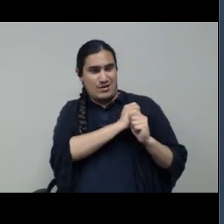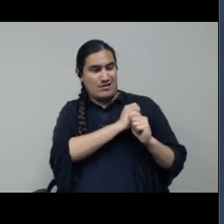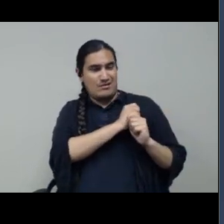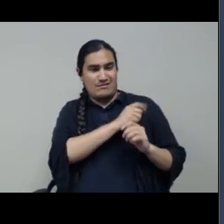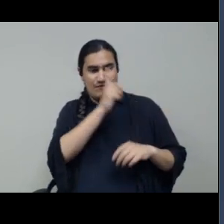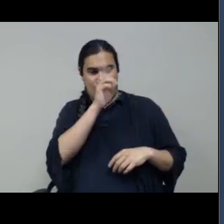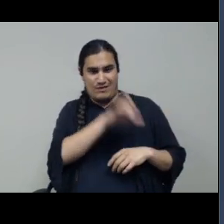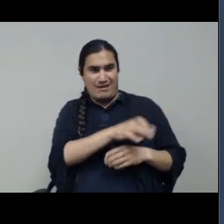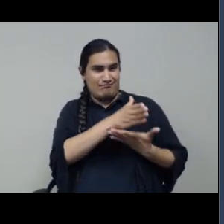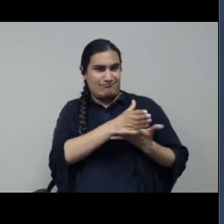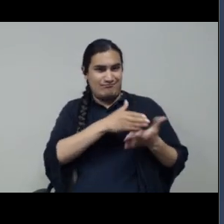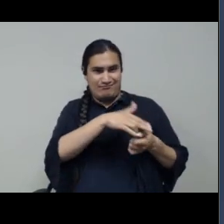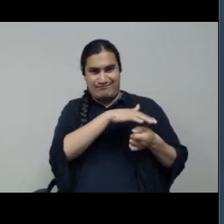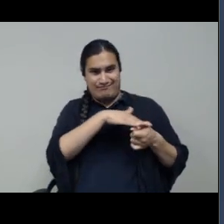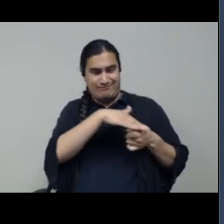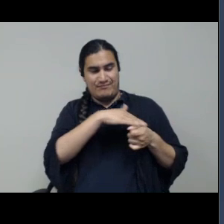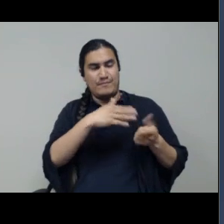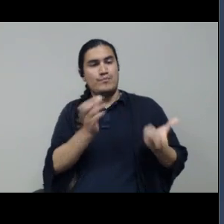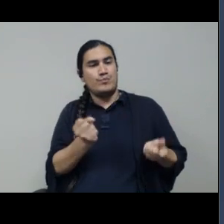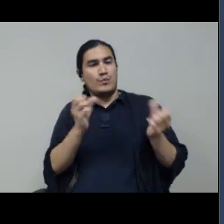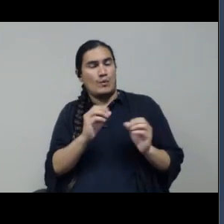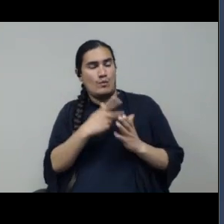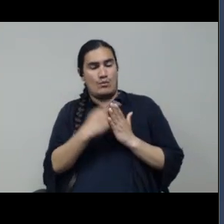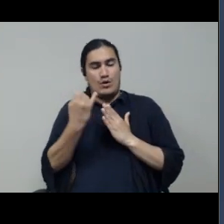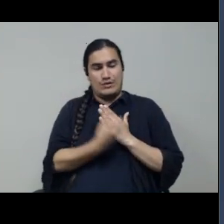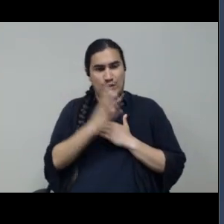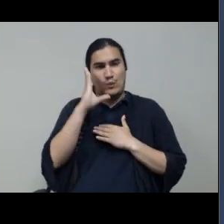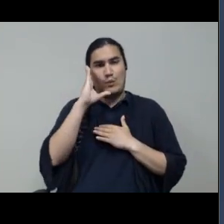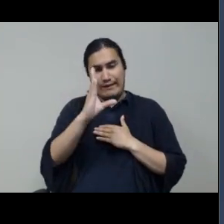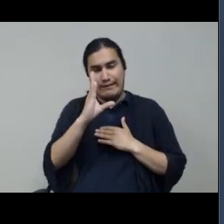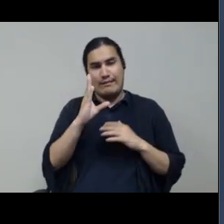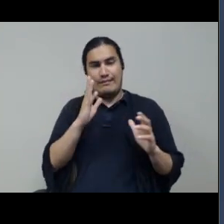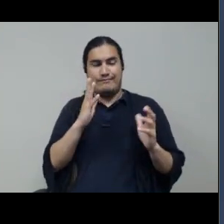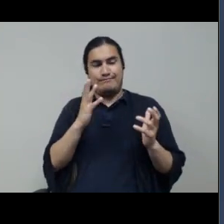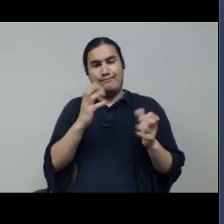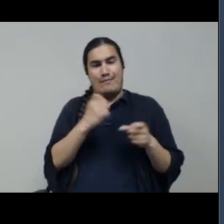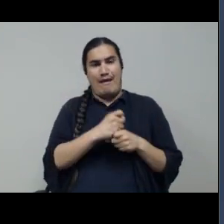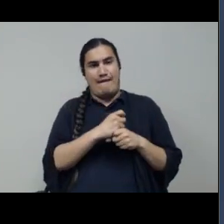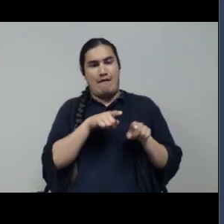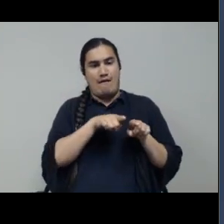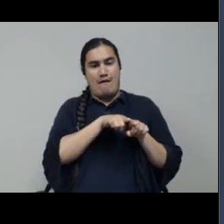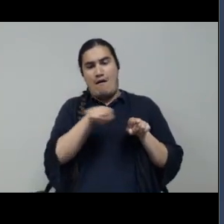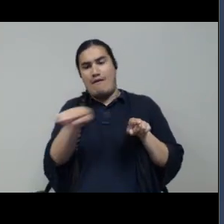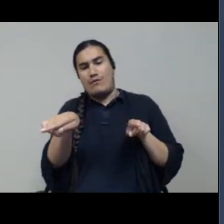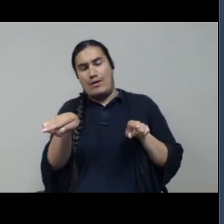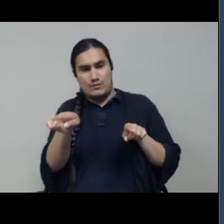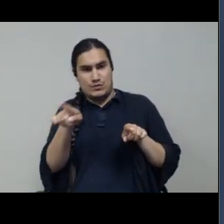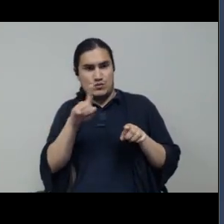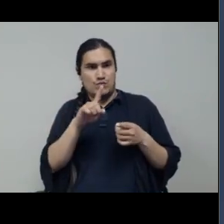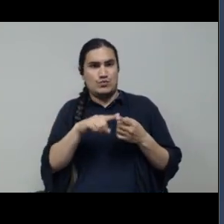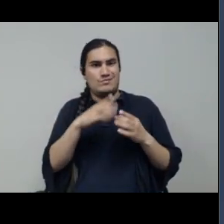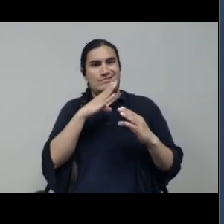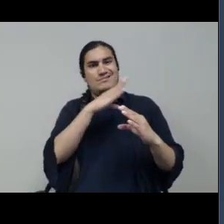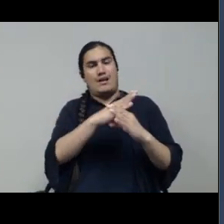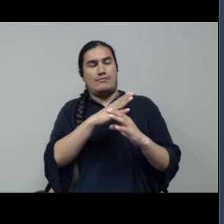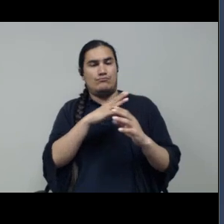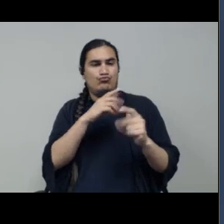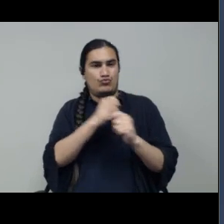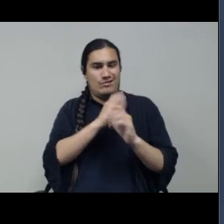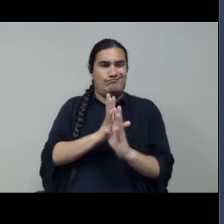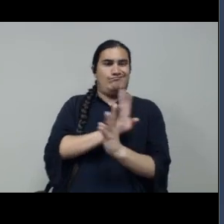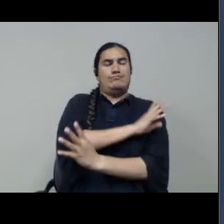segment. So the project will make some off ramps to prevent truck queuing to the facility. It